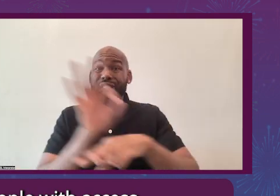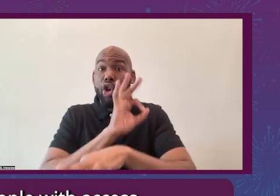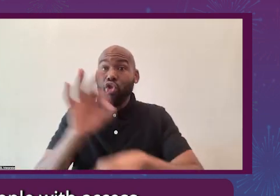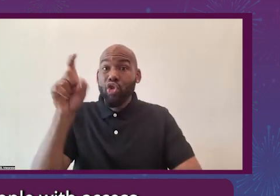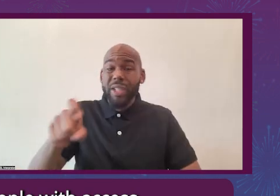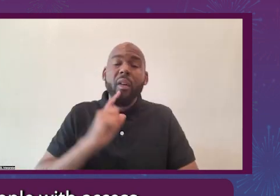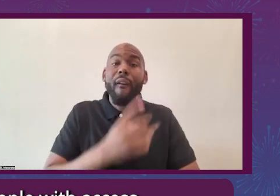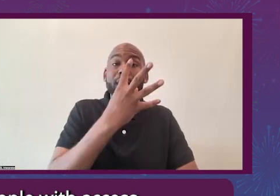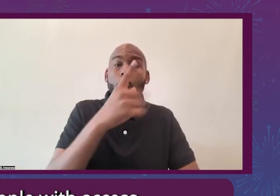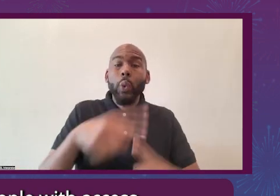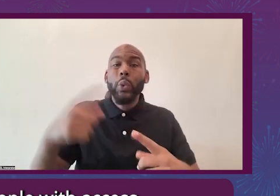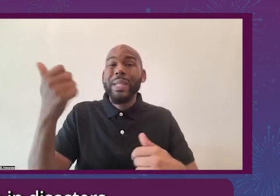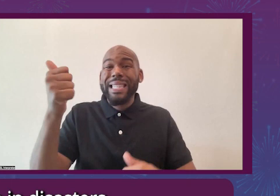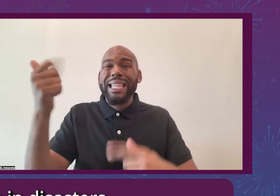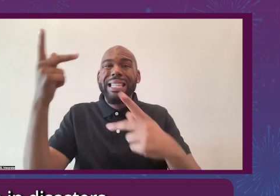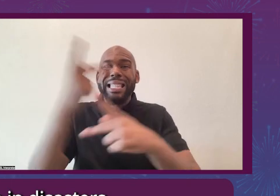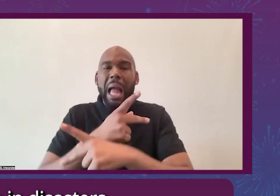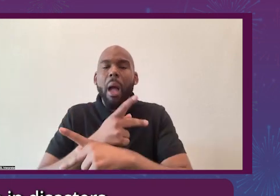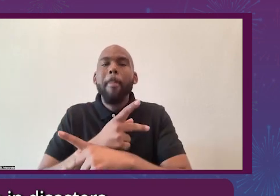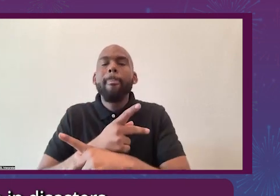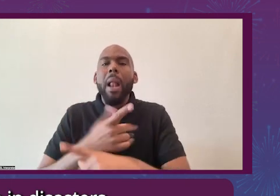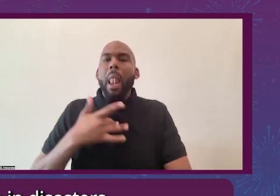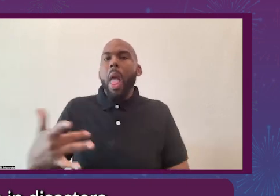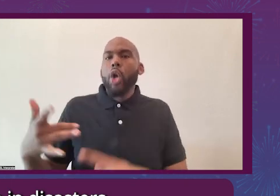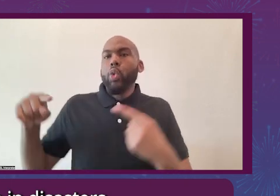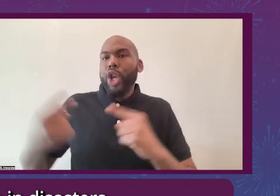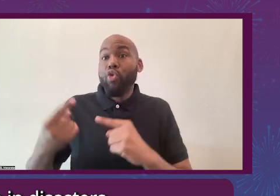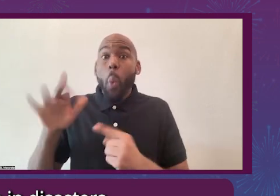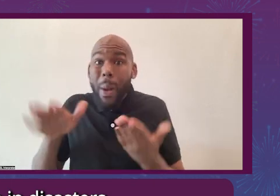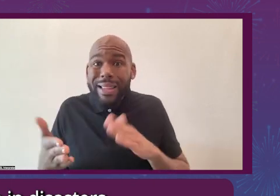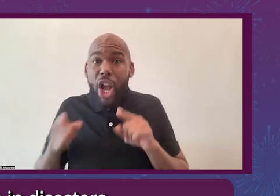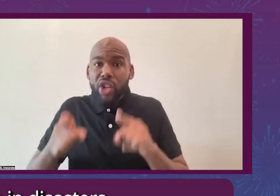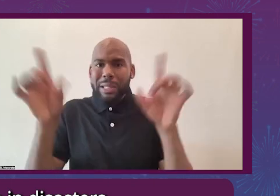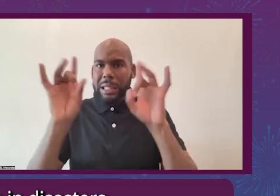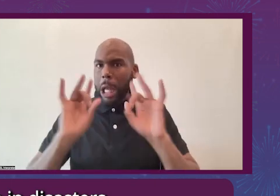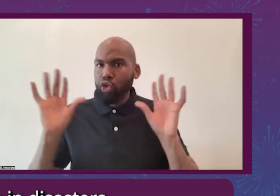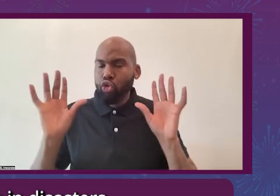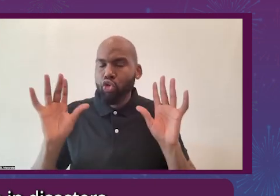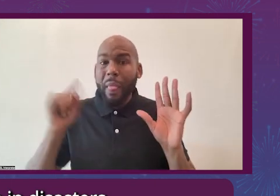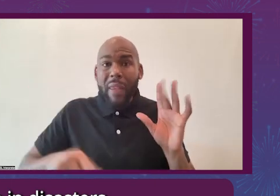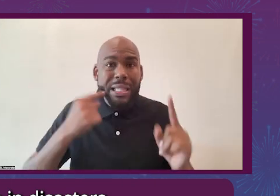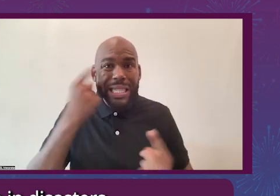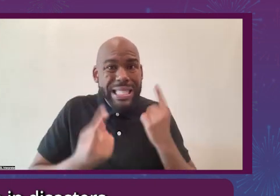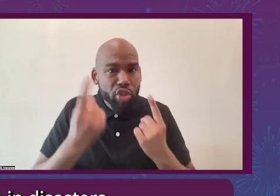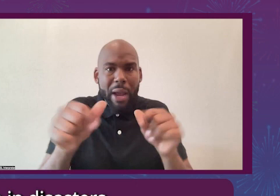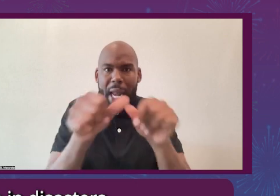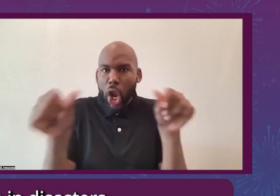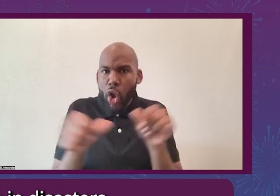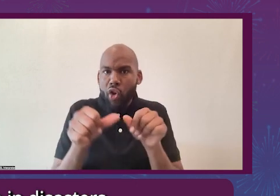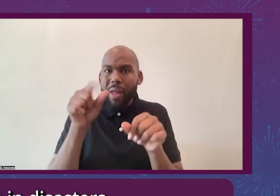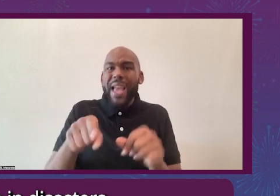and functional needs are 4 to 10 times more likely to be injured or die in disasters. This is considered